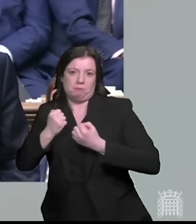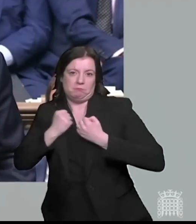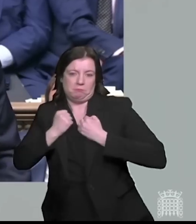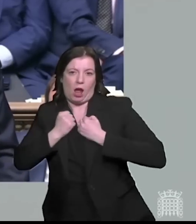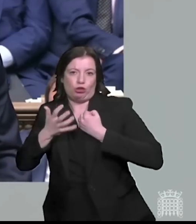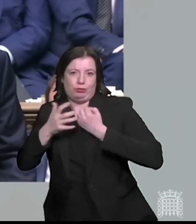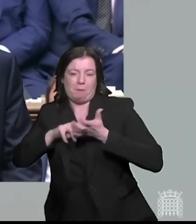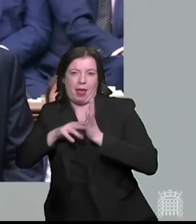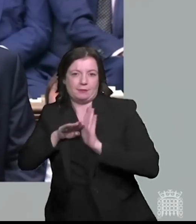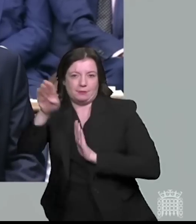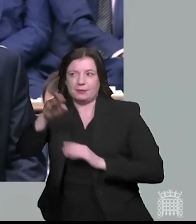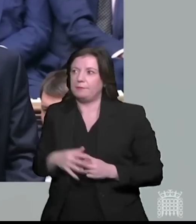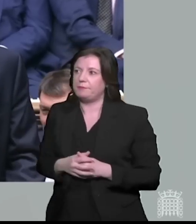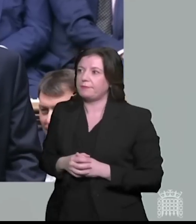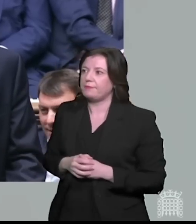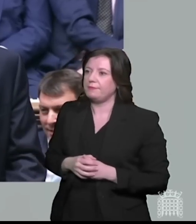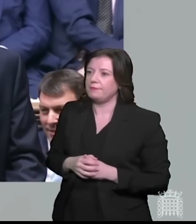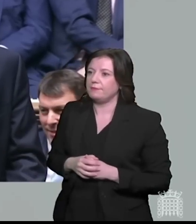taxonomy.